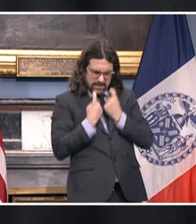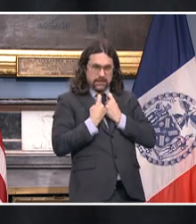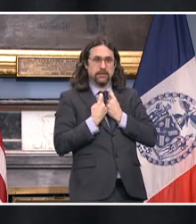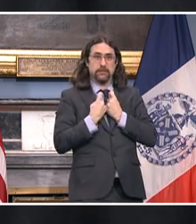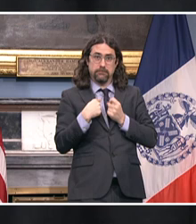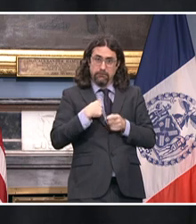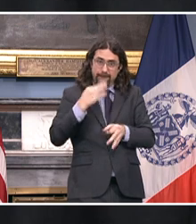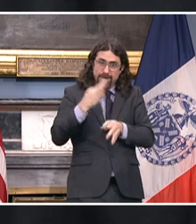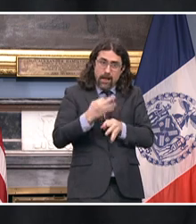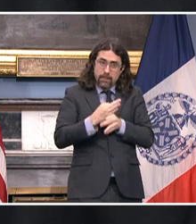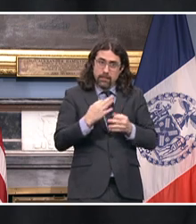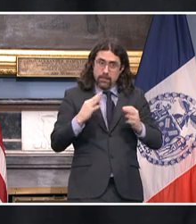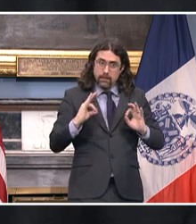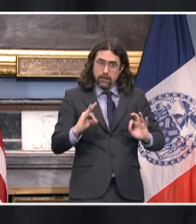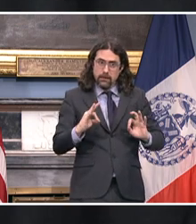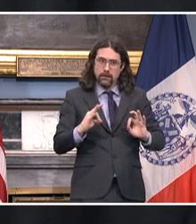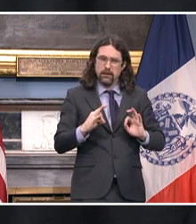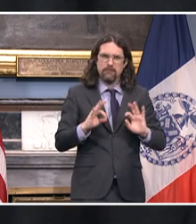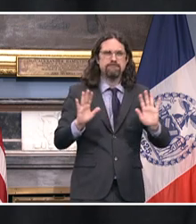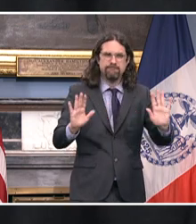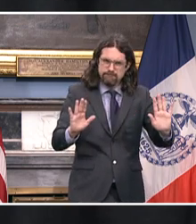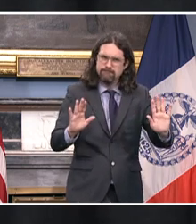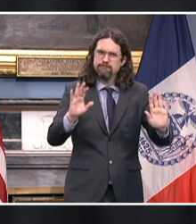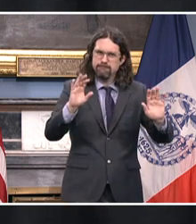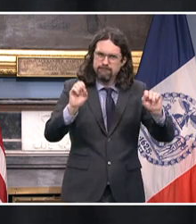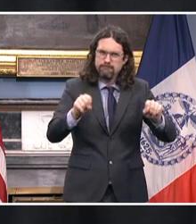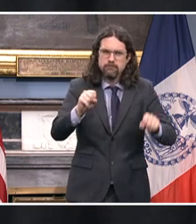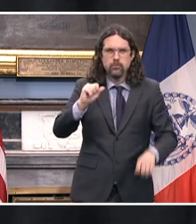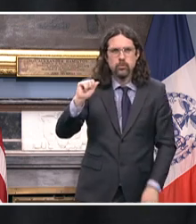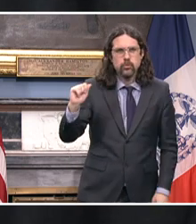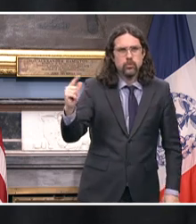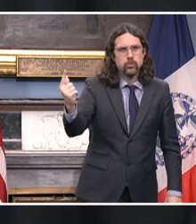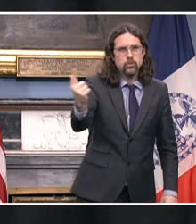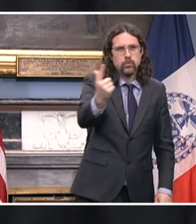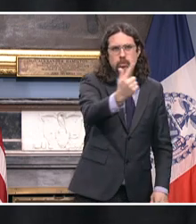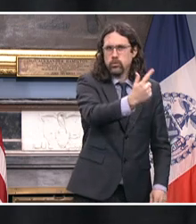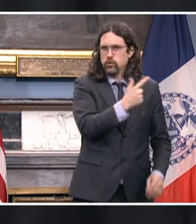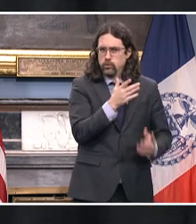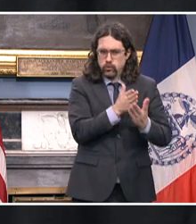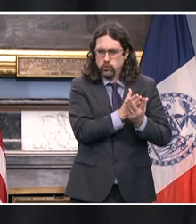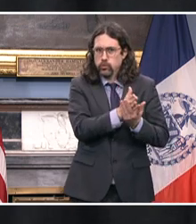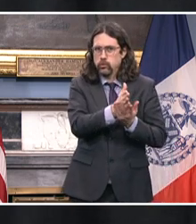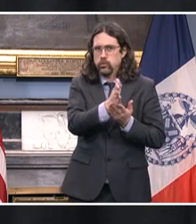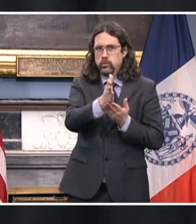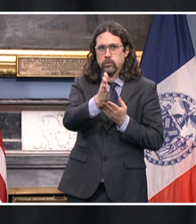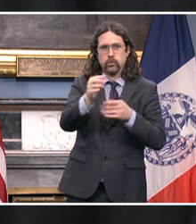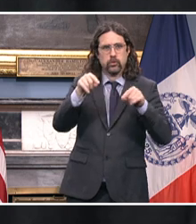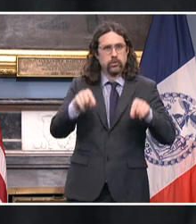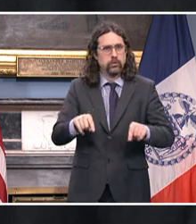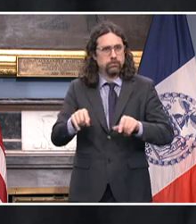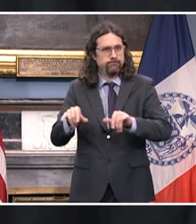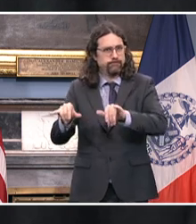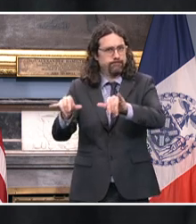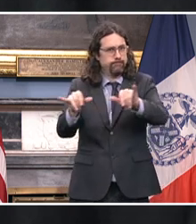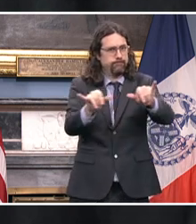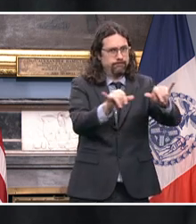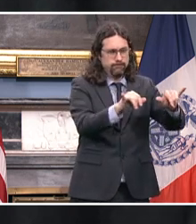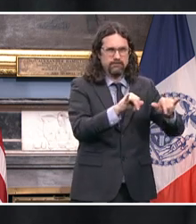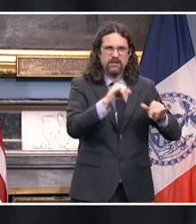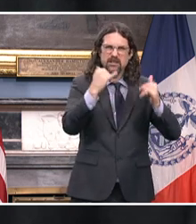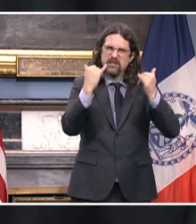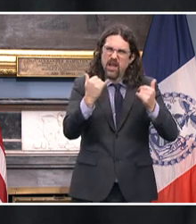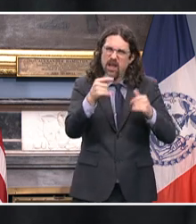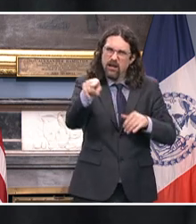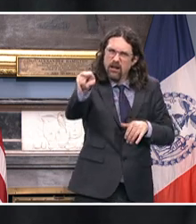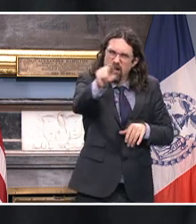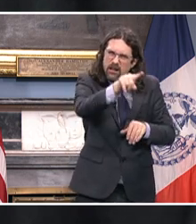values, it's a moment to lean into them even more strongly. This